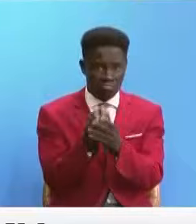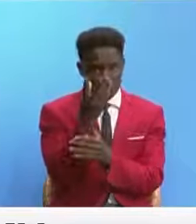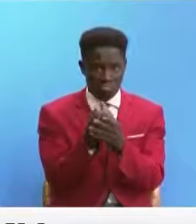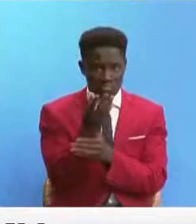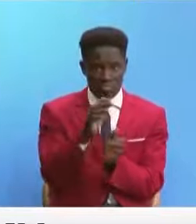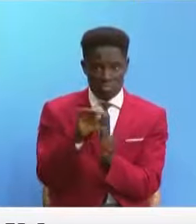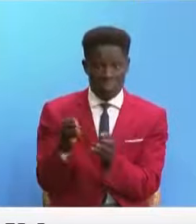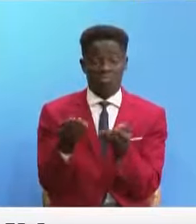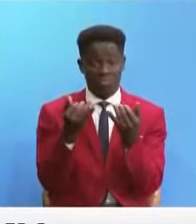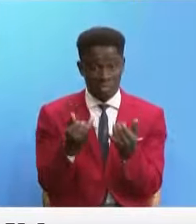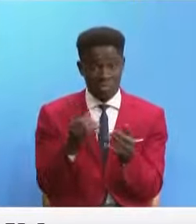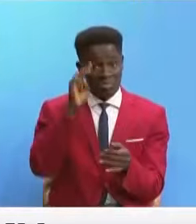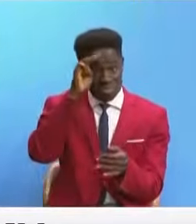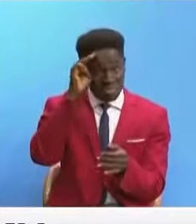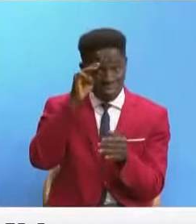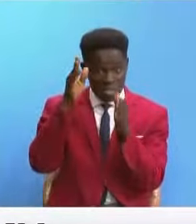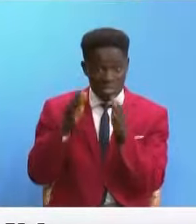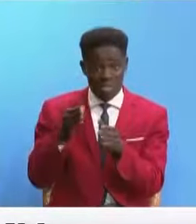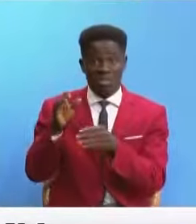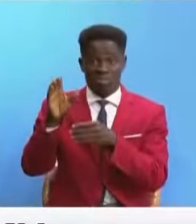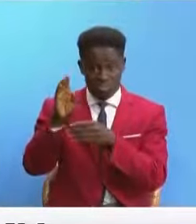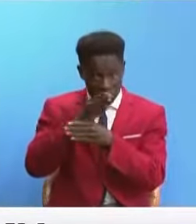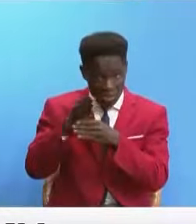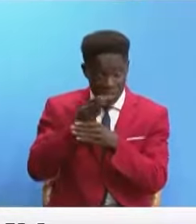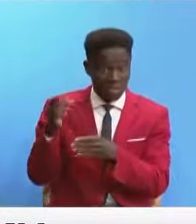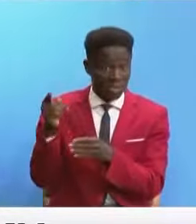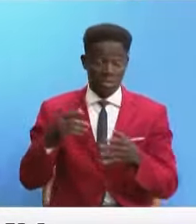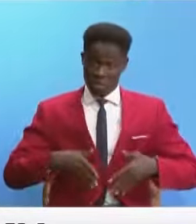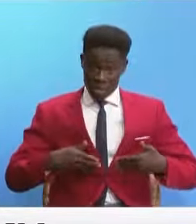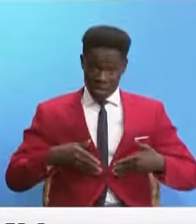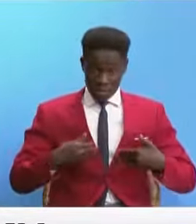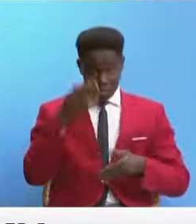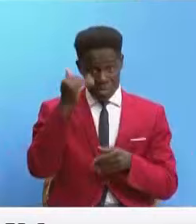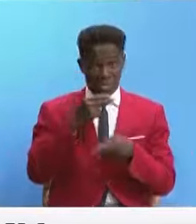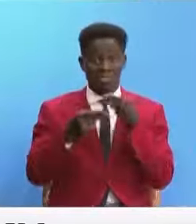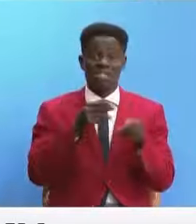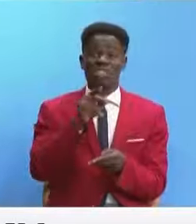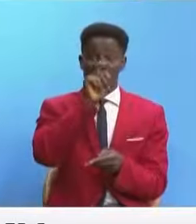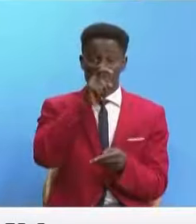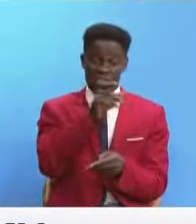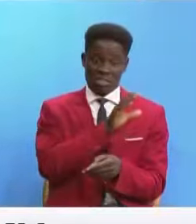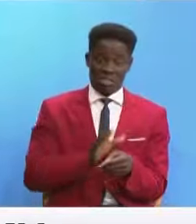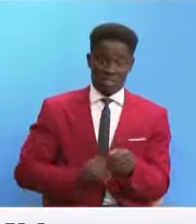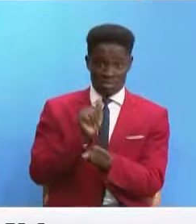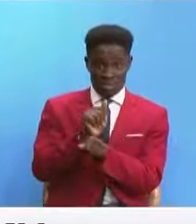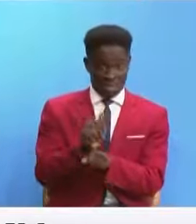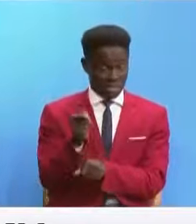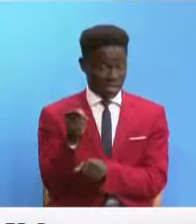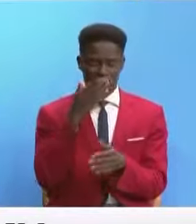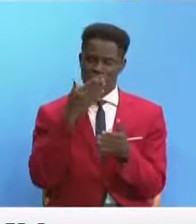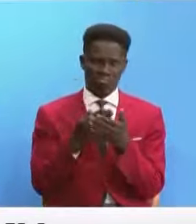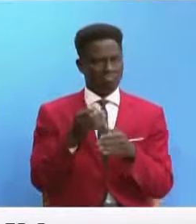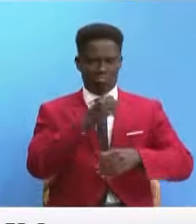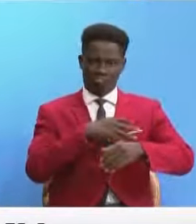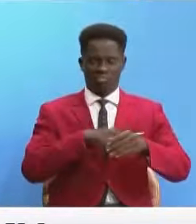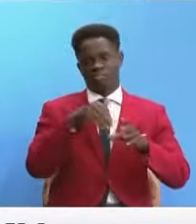expressed happiness, saying that the investment will contribute to the country's economic growth. Meanwhile, Pensions and Insurance